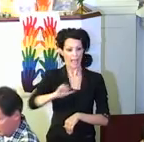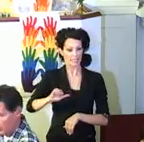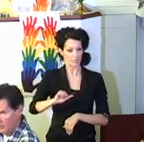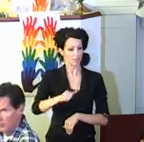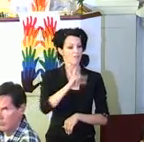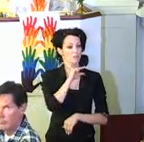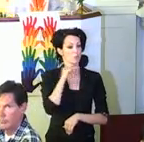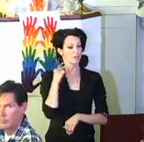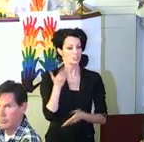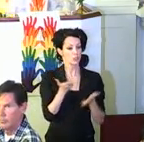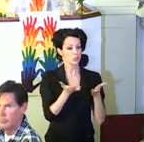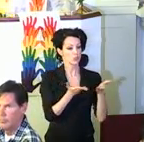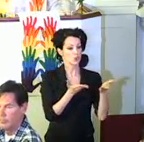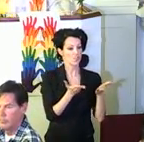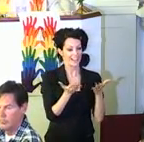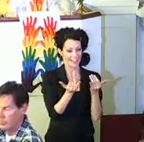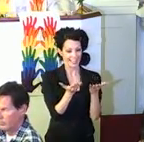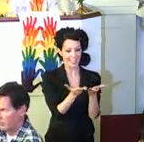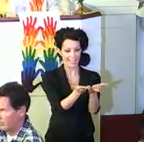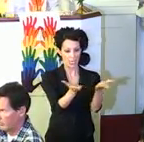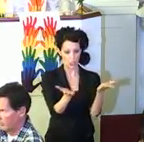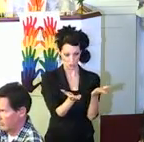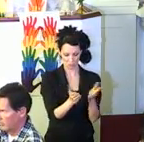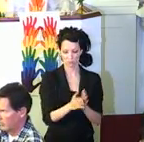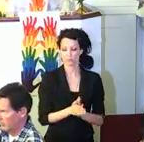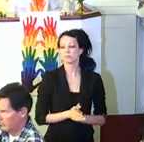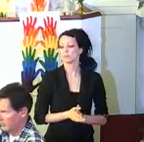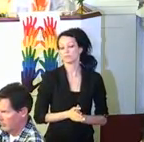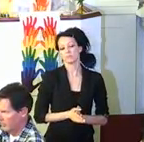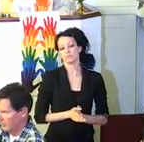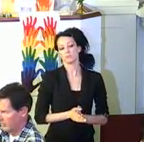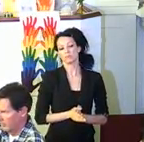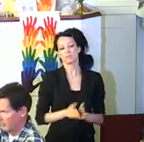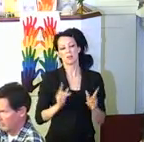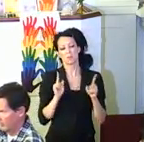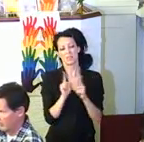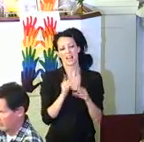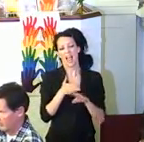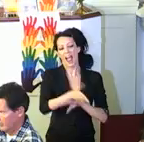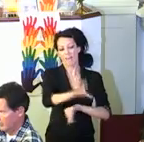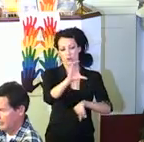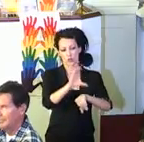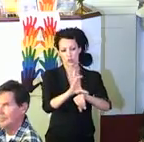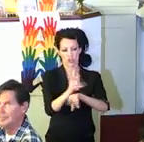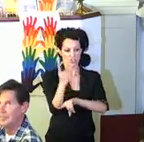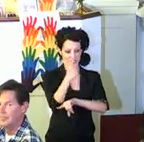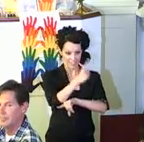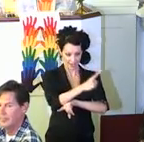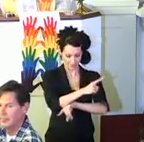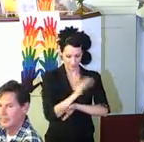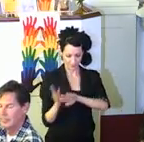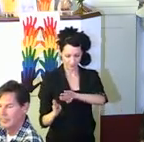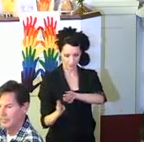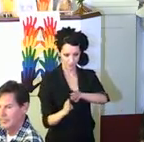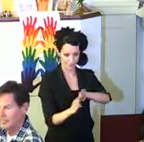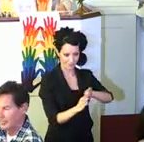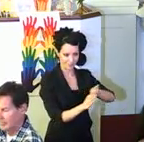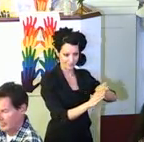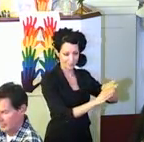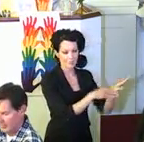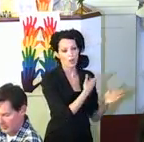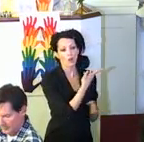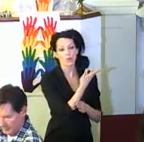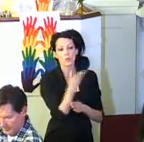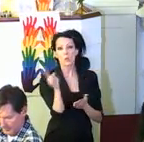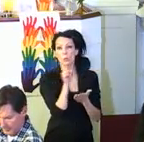on the dais today, and we'll be delighted to spend a few moments with you directly after worship today. Over the last few weeks,